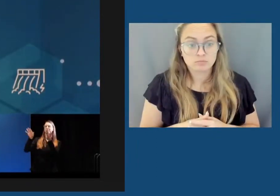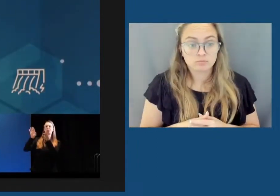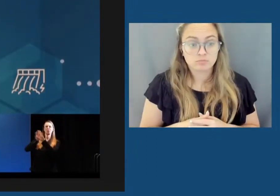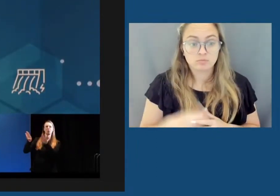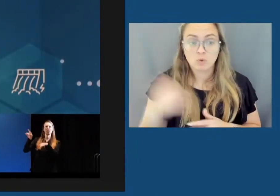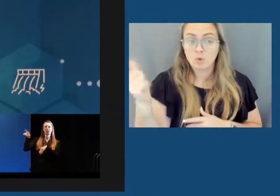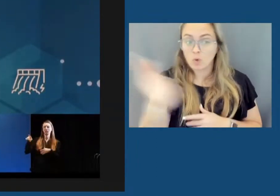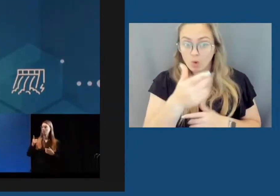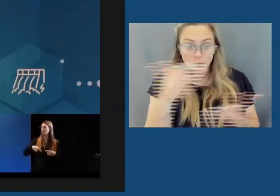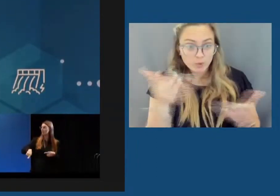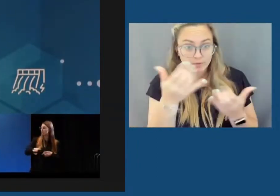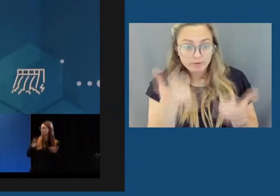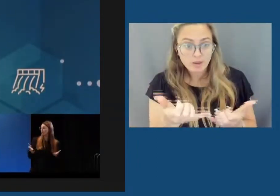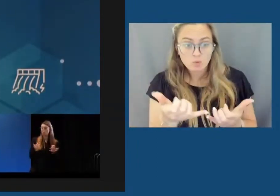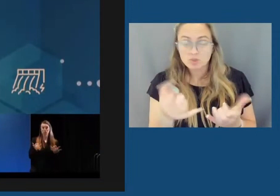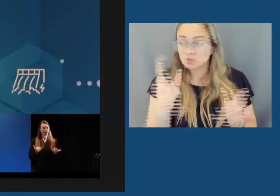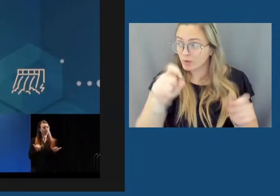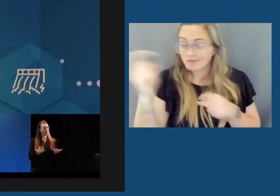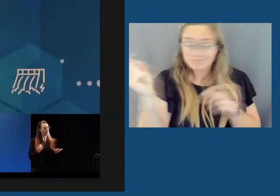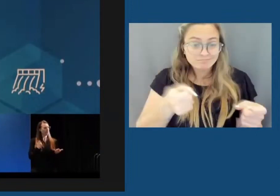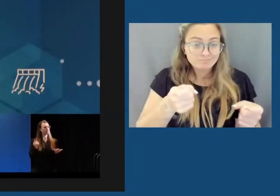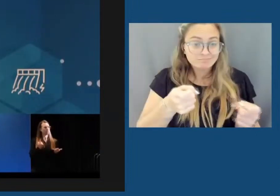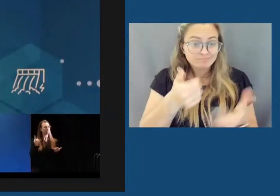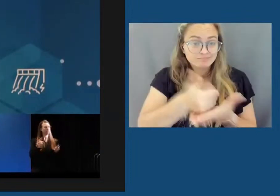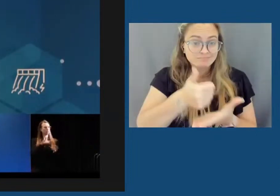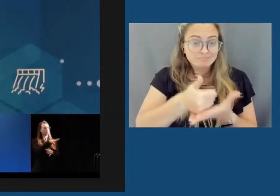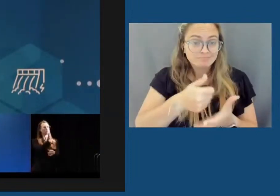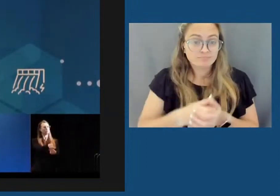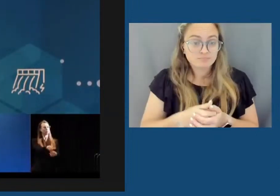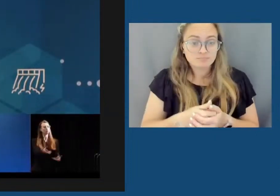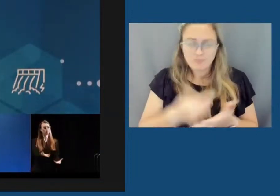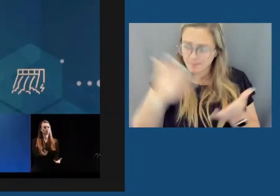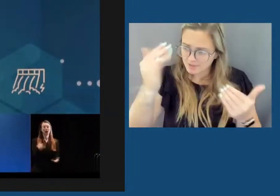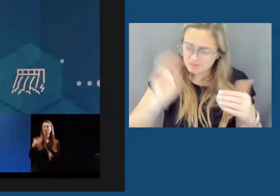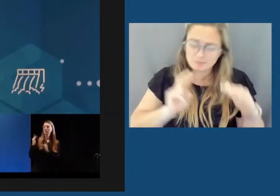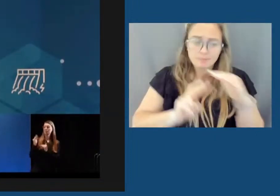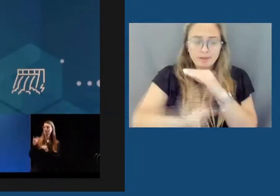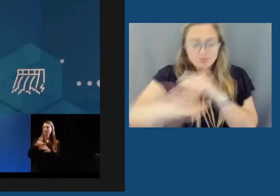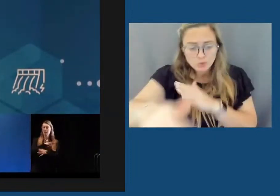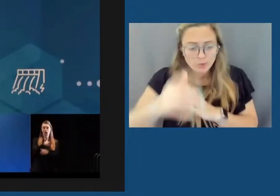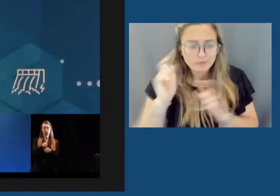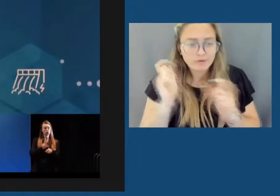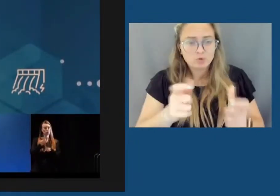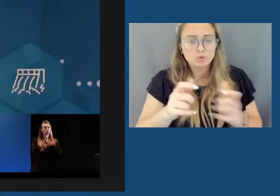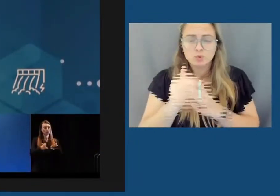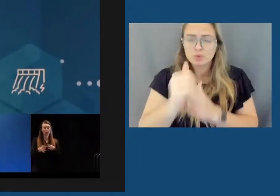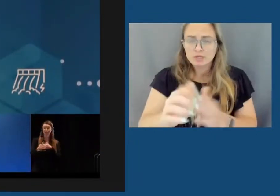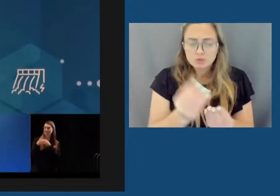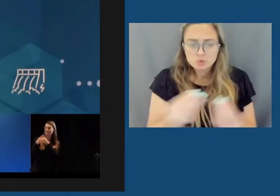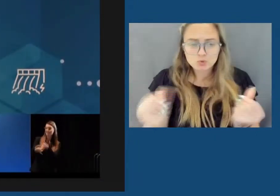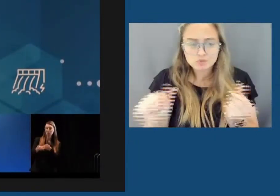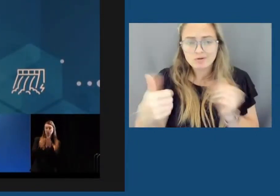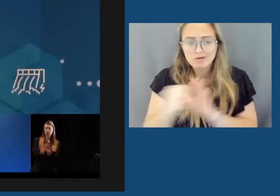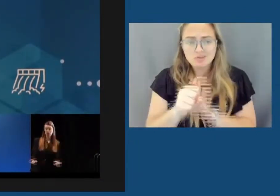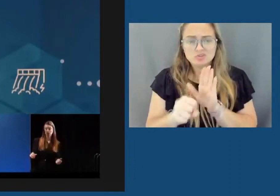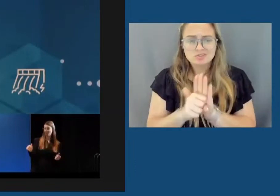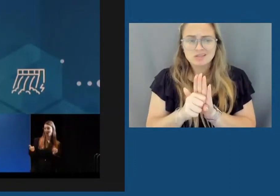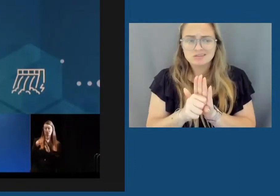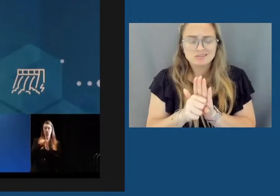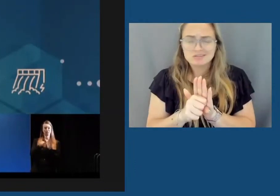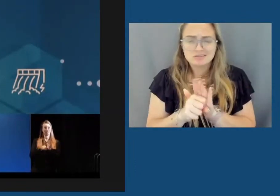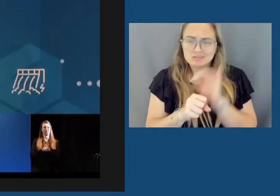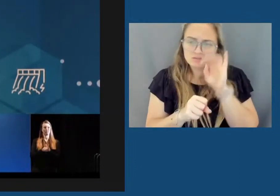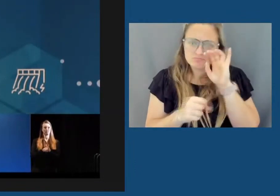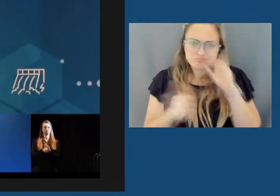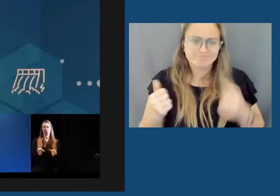because you have something to contribute. I'm expecting that contribution to lead us to solutions that other states are too